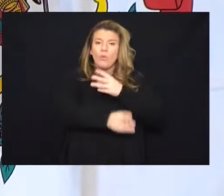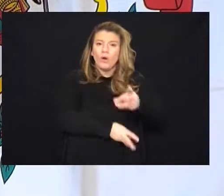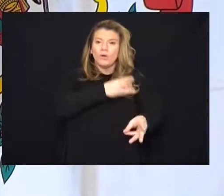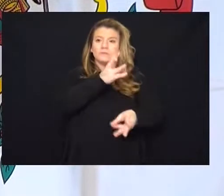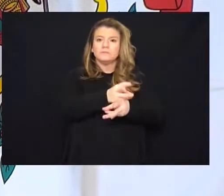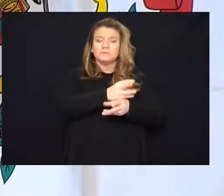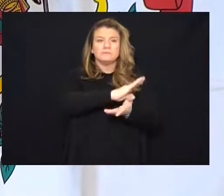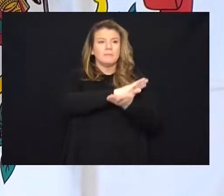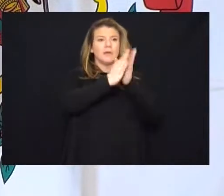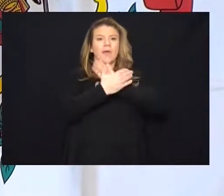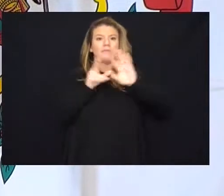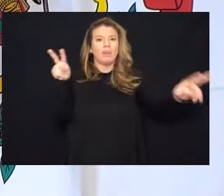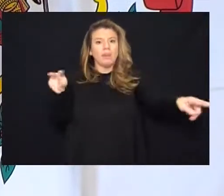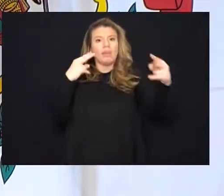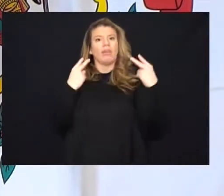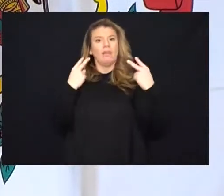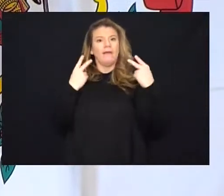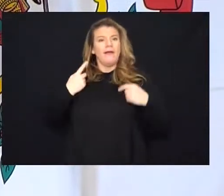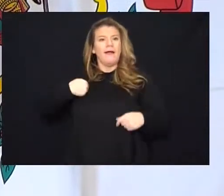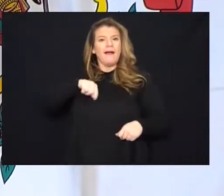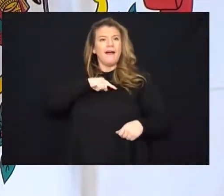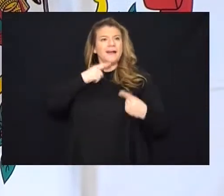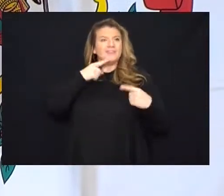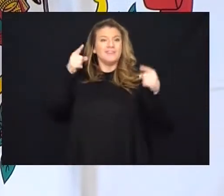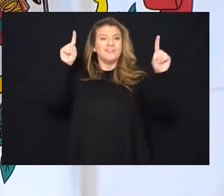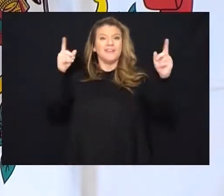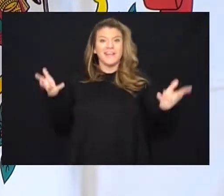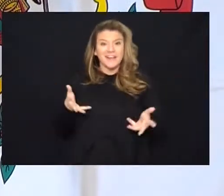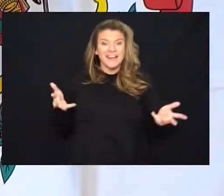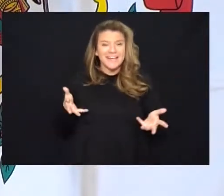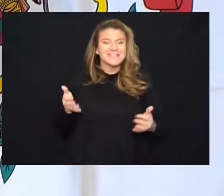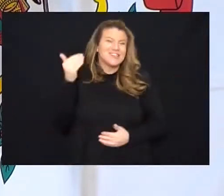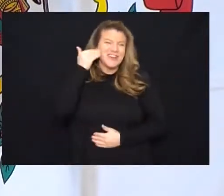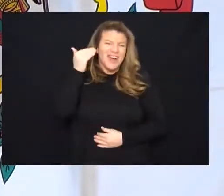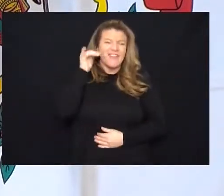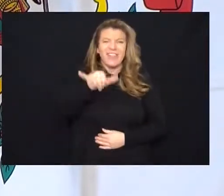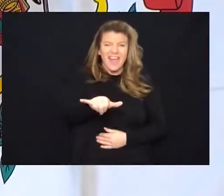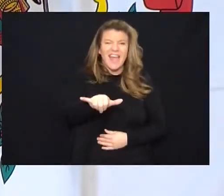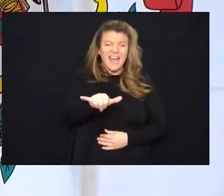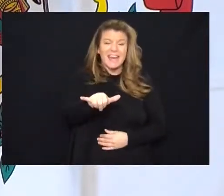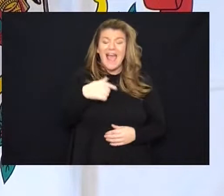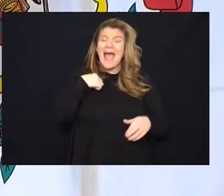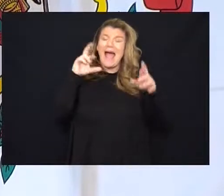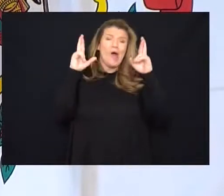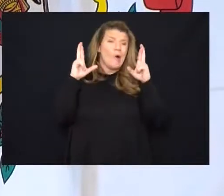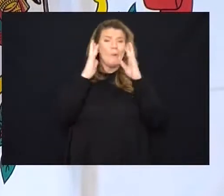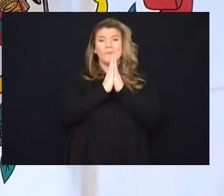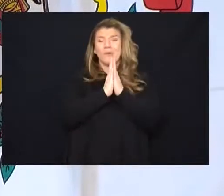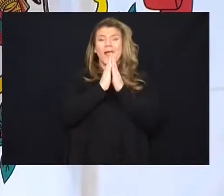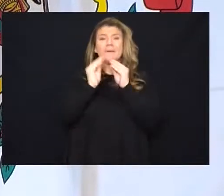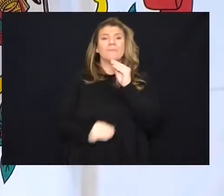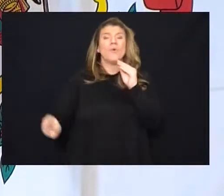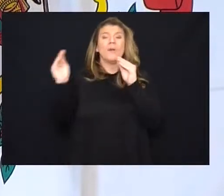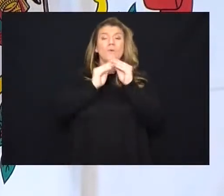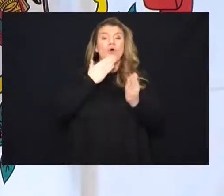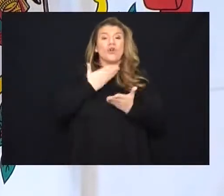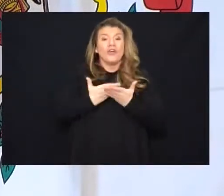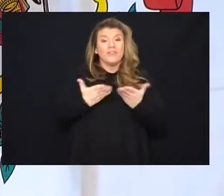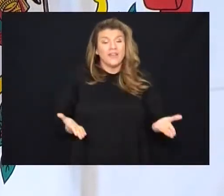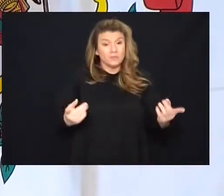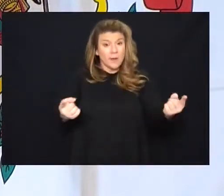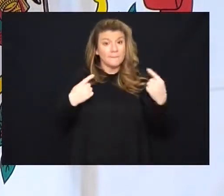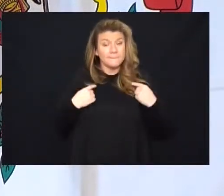noticed the treasure that we really are. So with all that, I just hope and pray that more and more goodness will